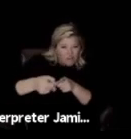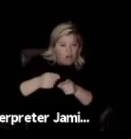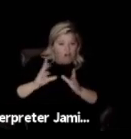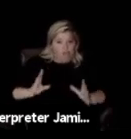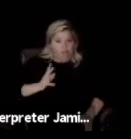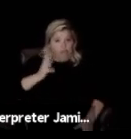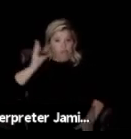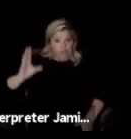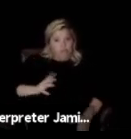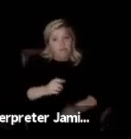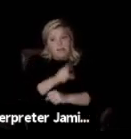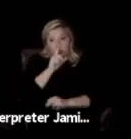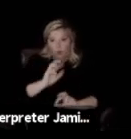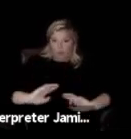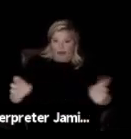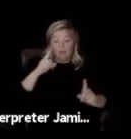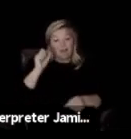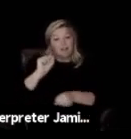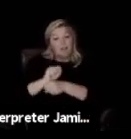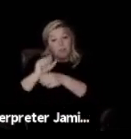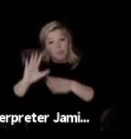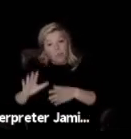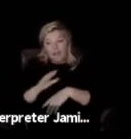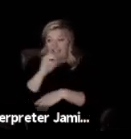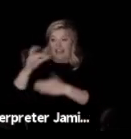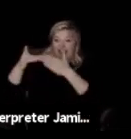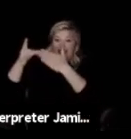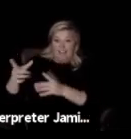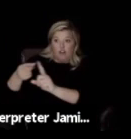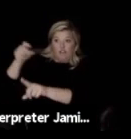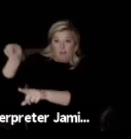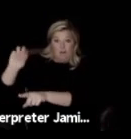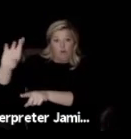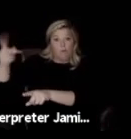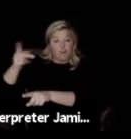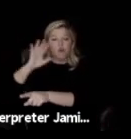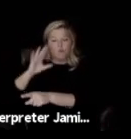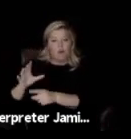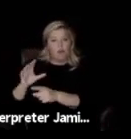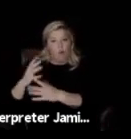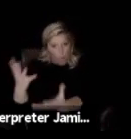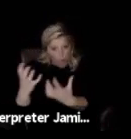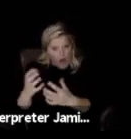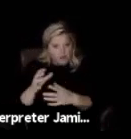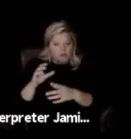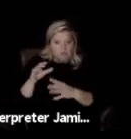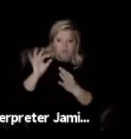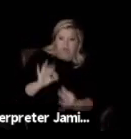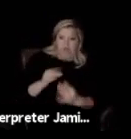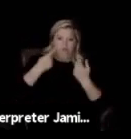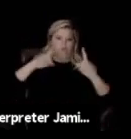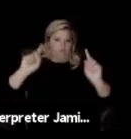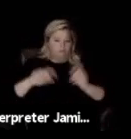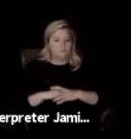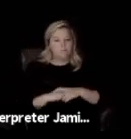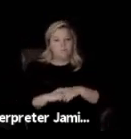the employees and the leaders there, that's what they're going to be looking for. All right. Business leaders